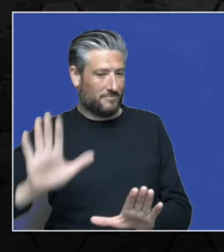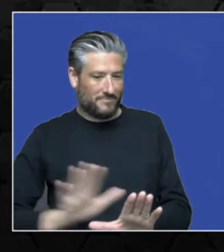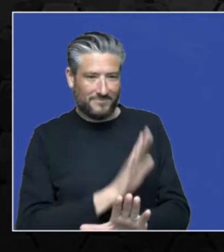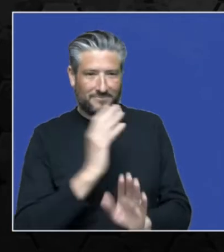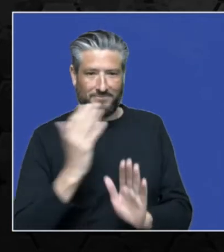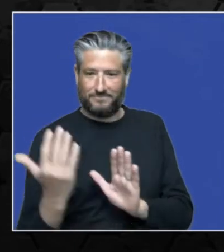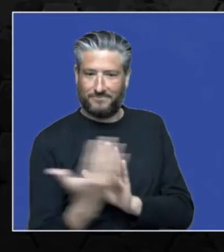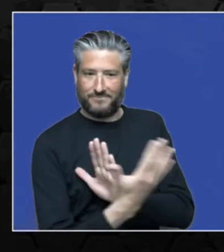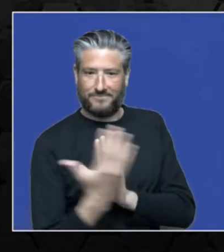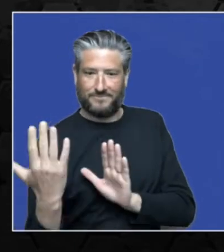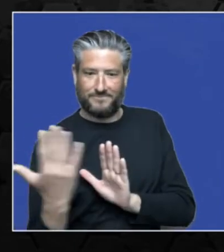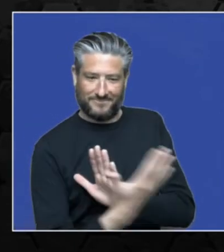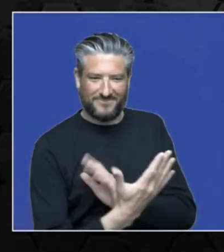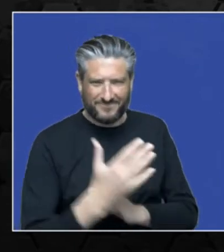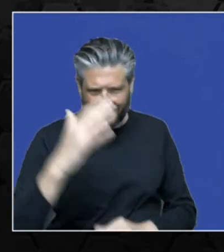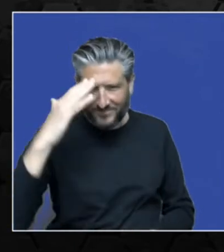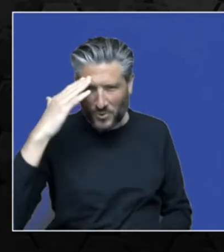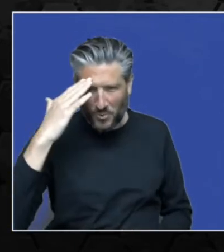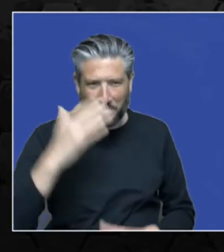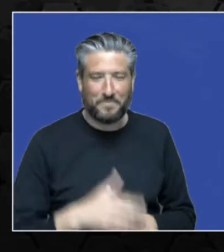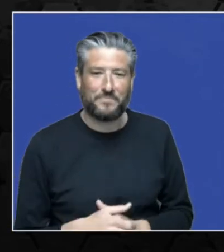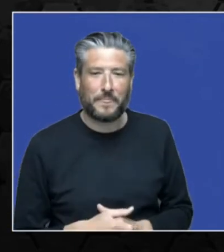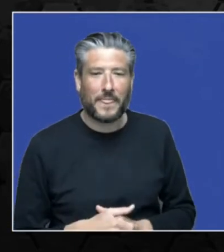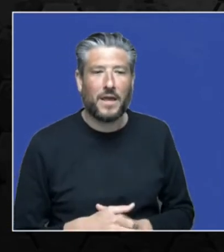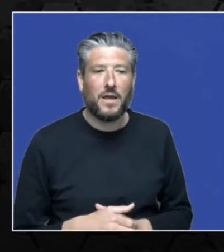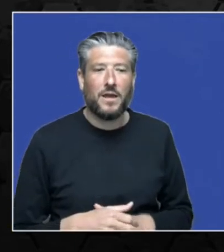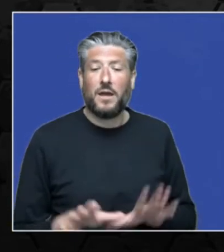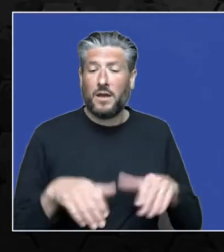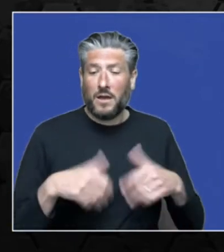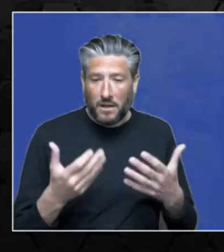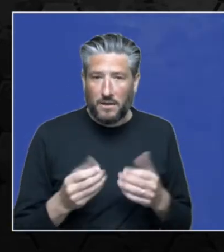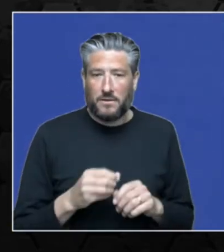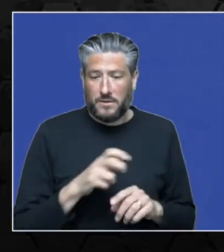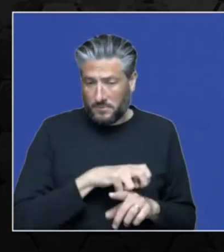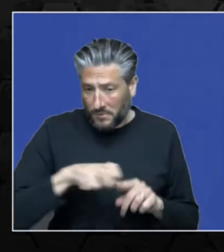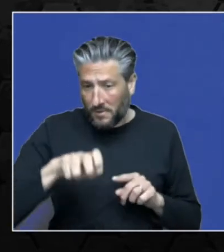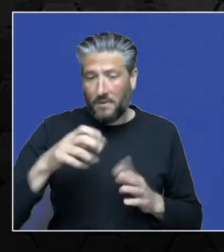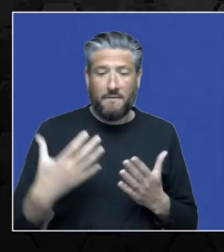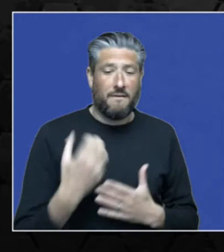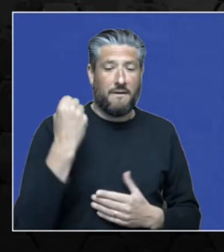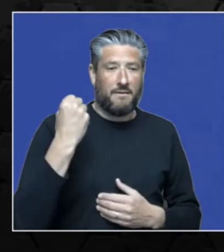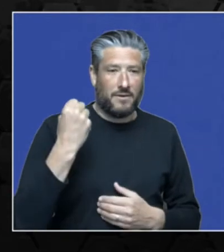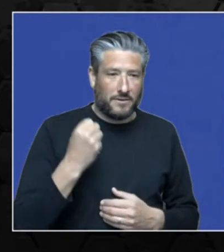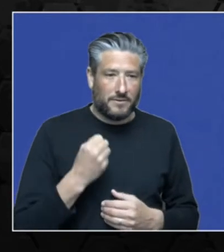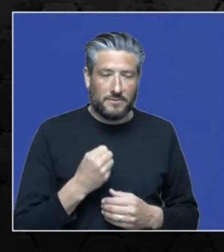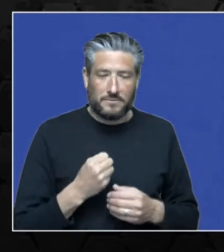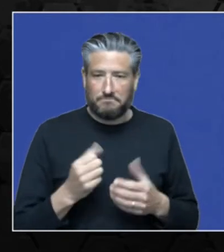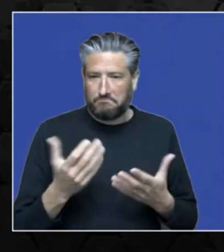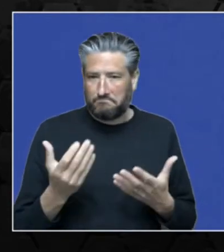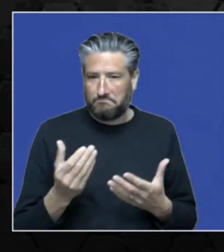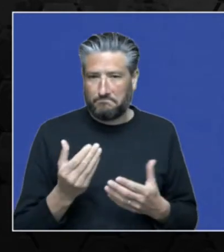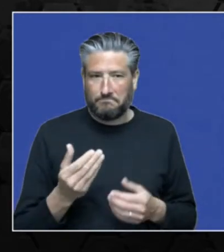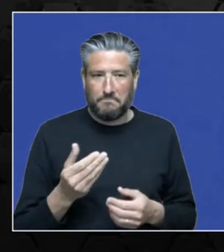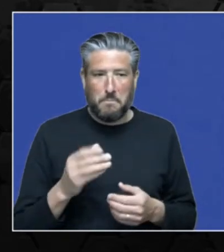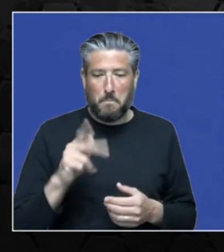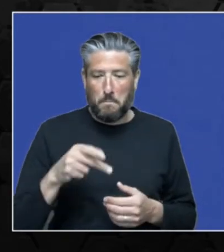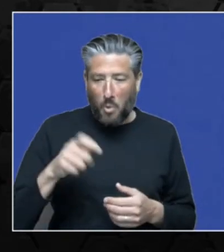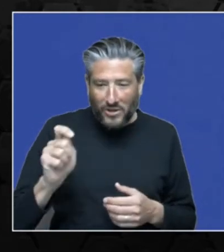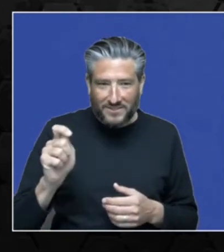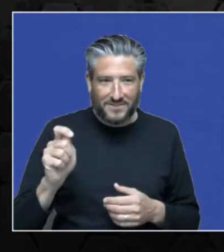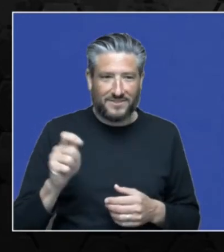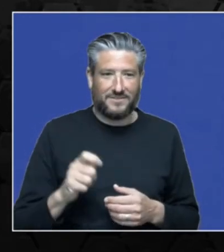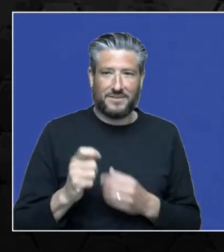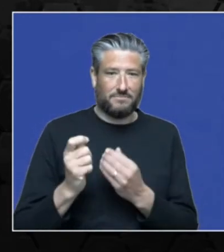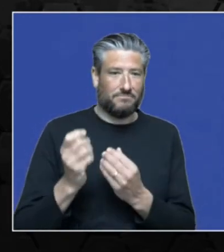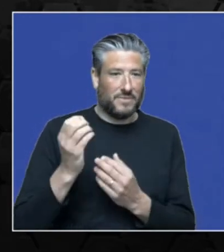get points, or you get some, like, you eliminate some mushrooms and stuff. So what is happening? You're getting a reward, and there's like a